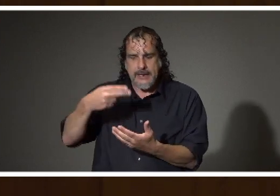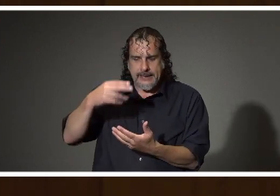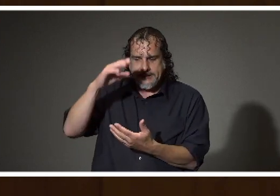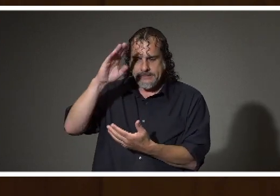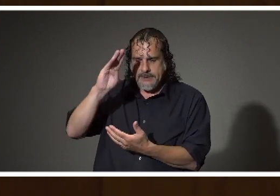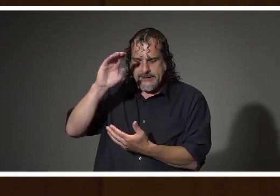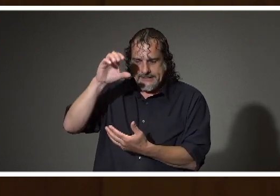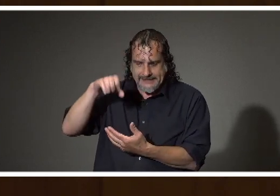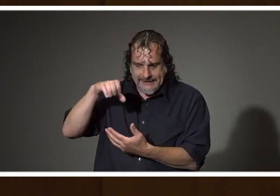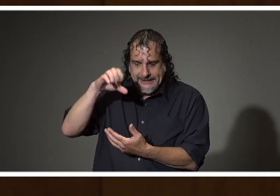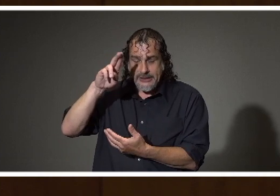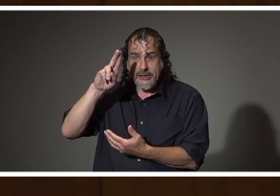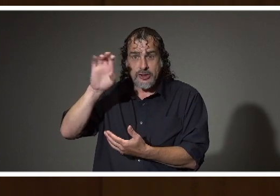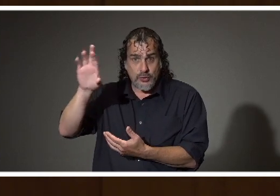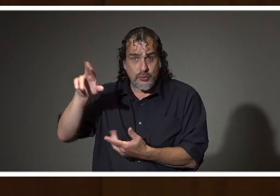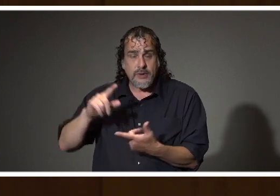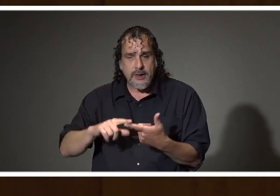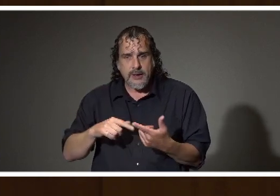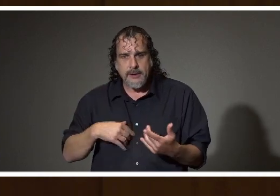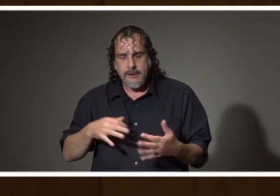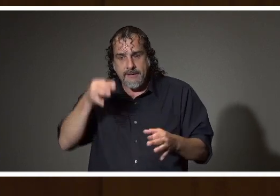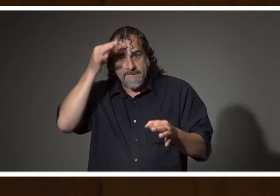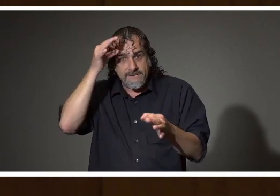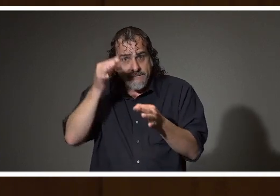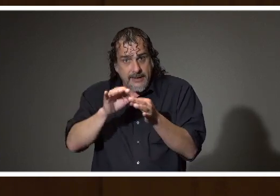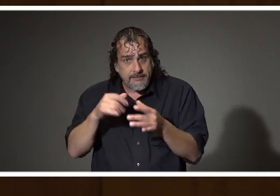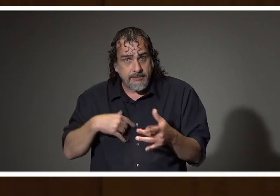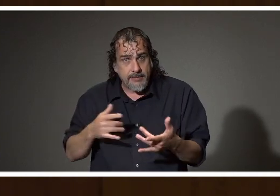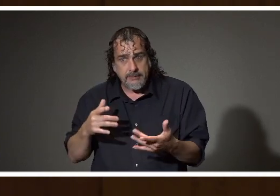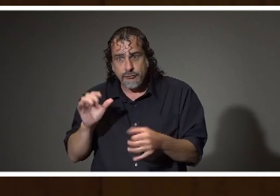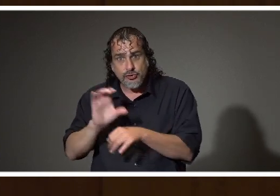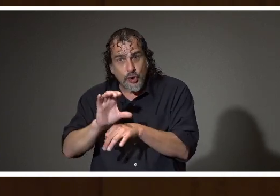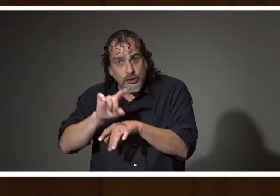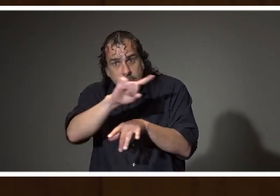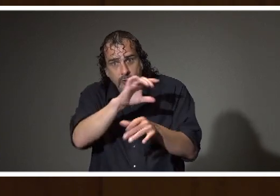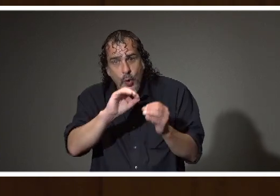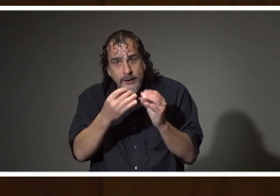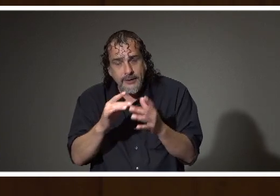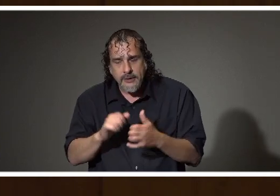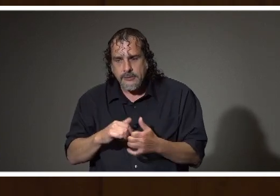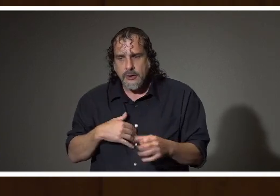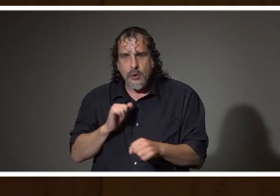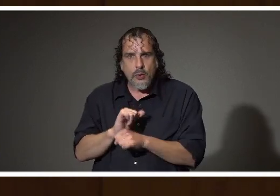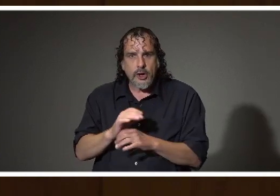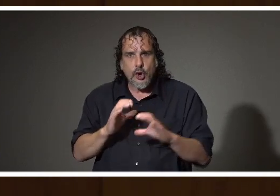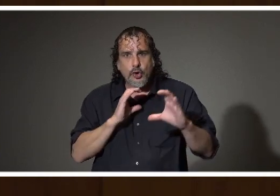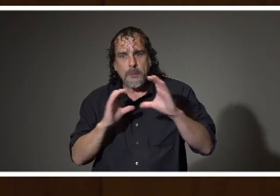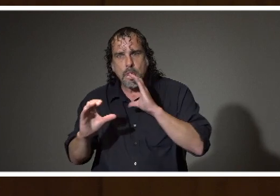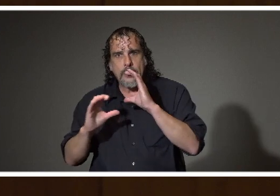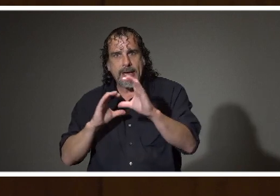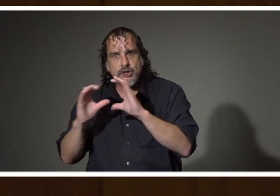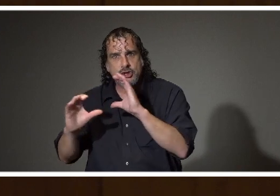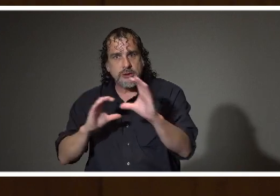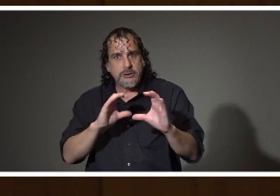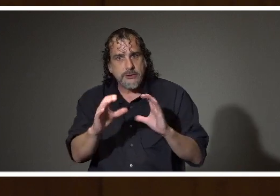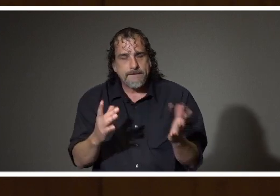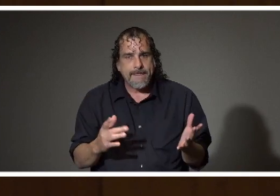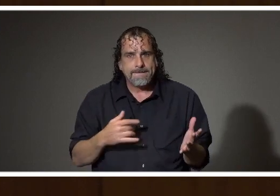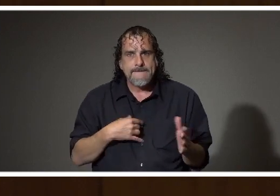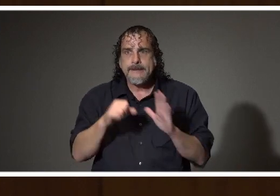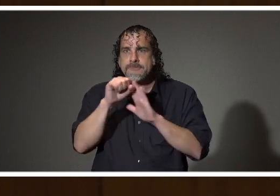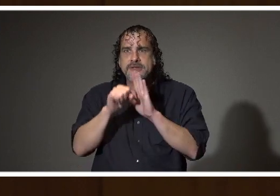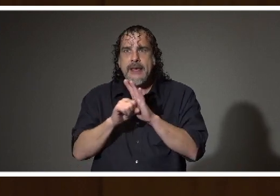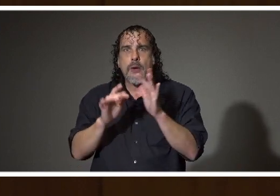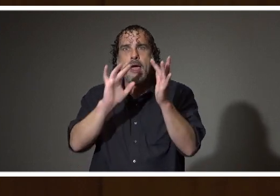HBCUs, working with a faith-based community, working on a communications mechanisms. We're doing a statewide